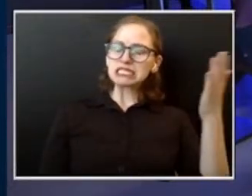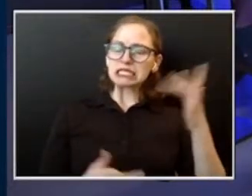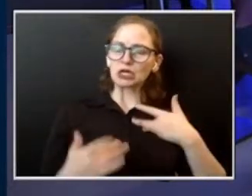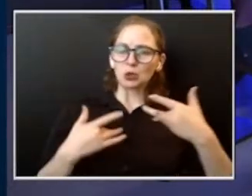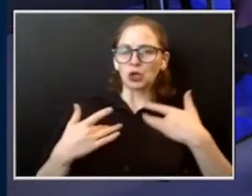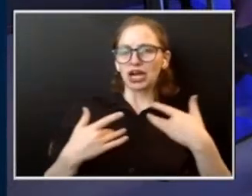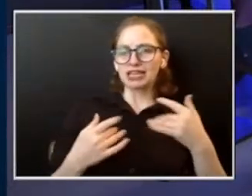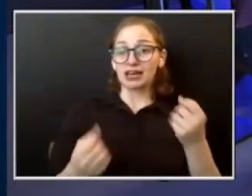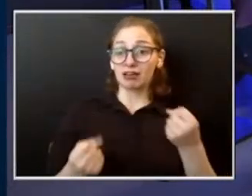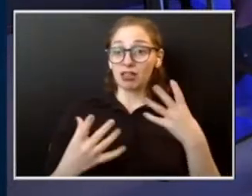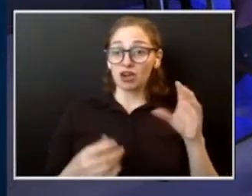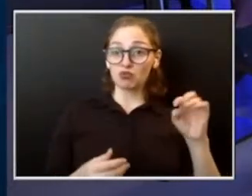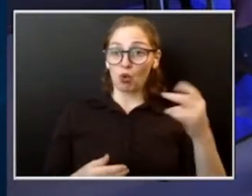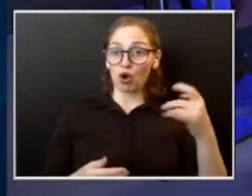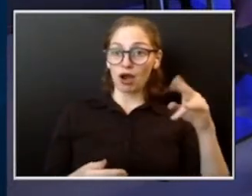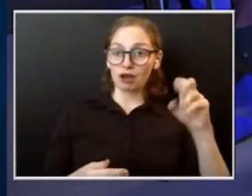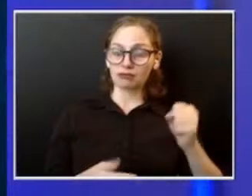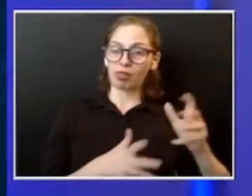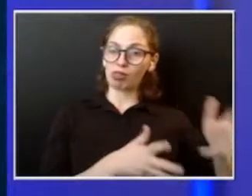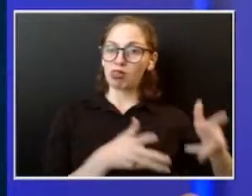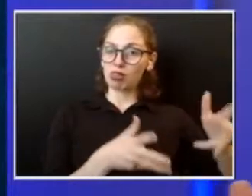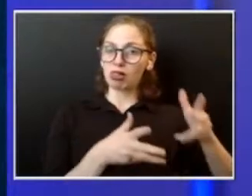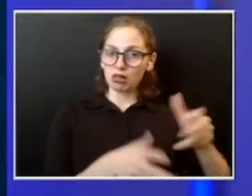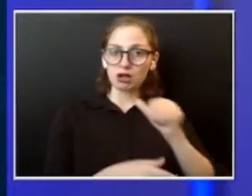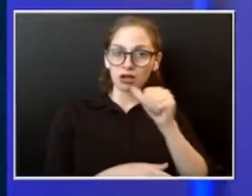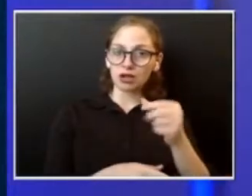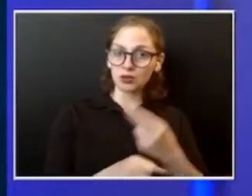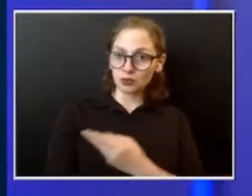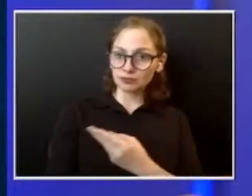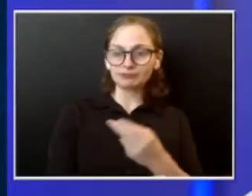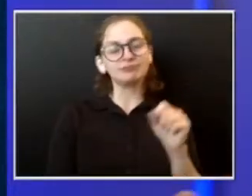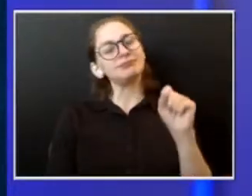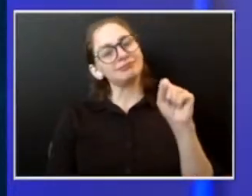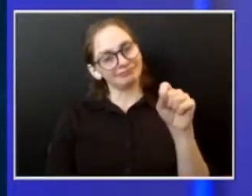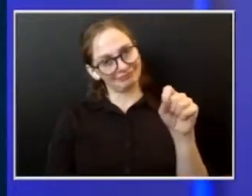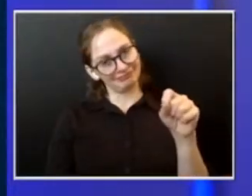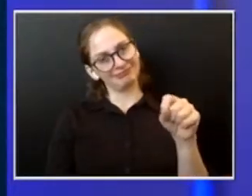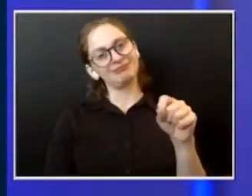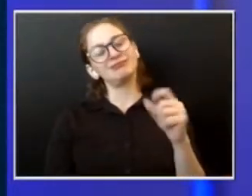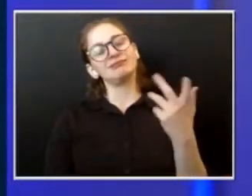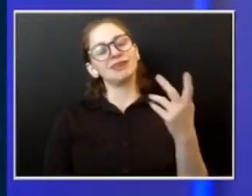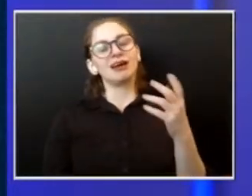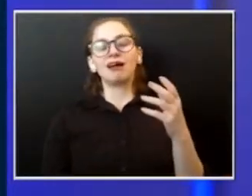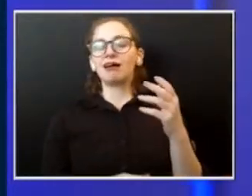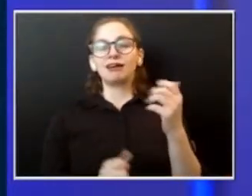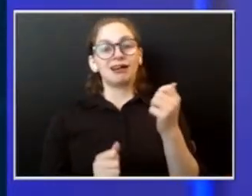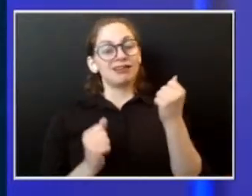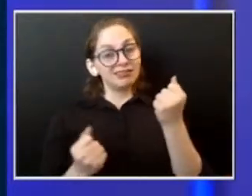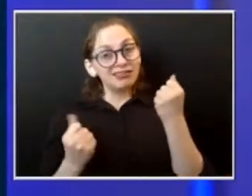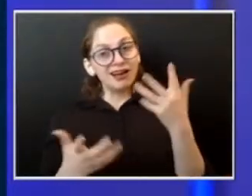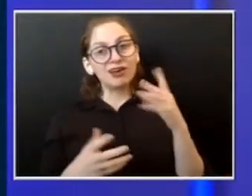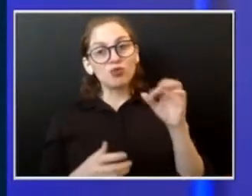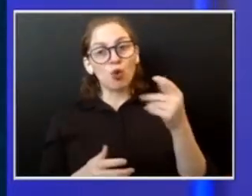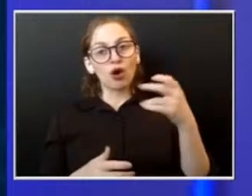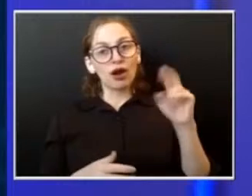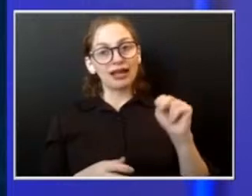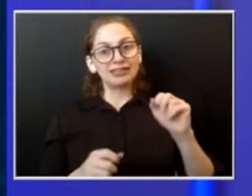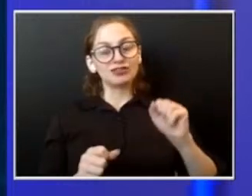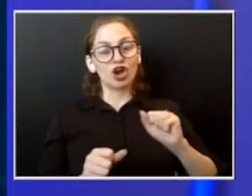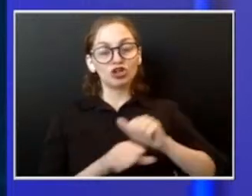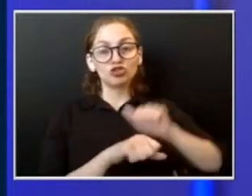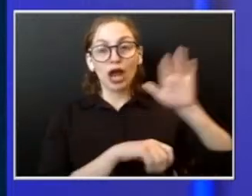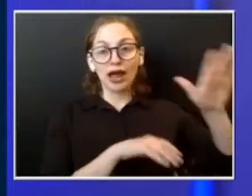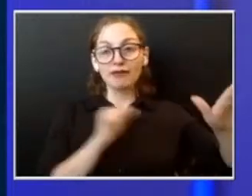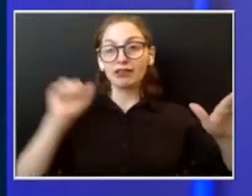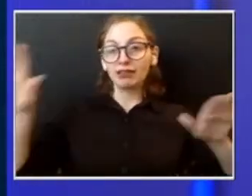I think there's twofold. Like Dr. Coomer said, all the organs are now traveling, so there's a longer cold time. If you have to get on a